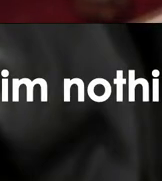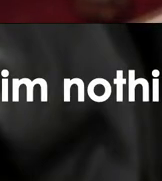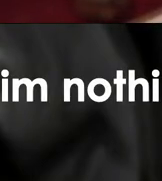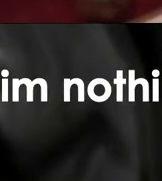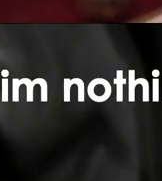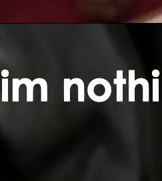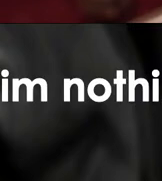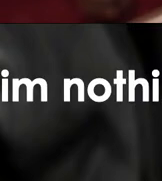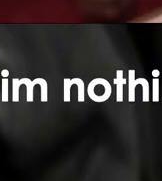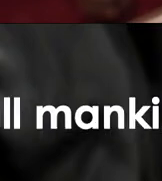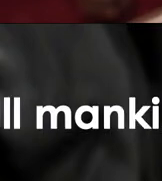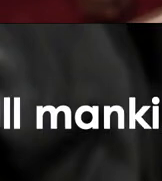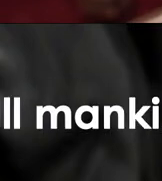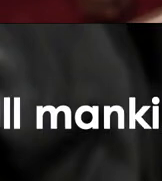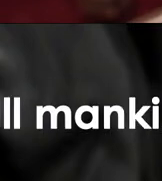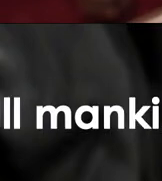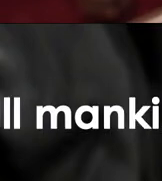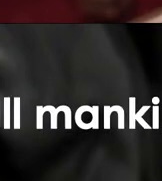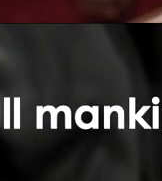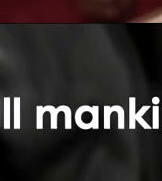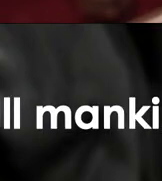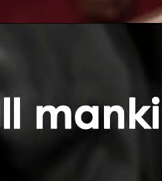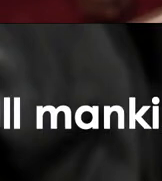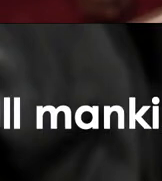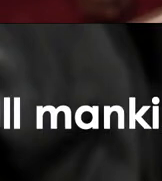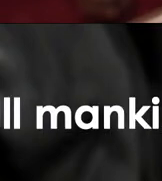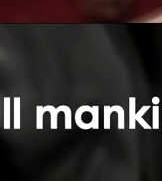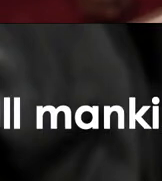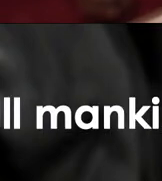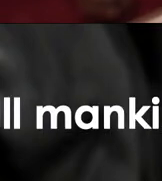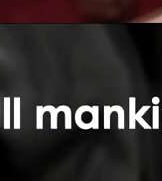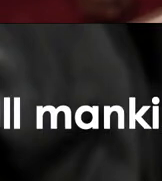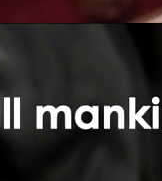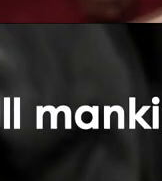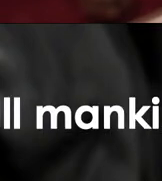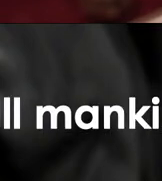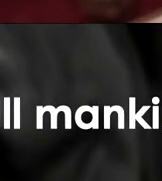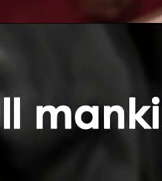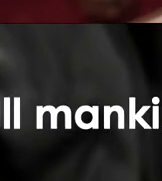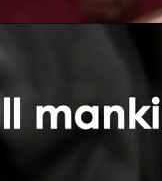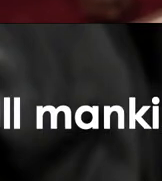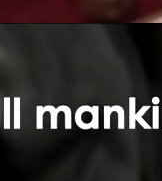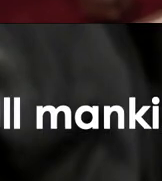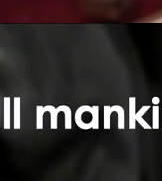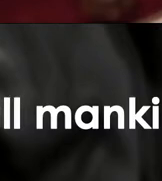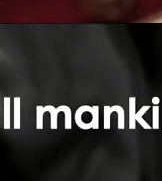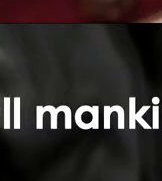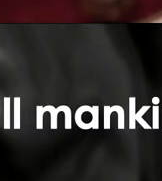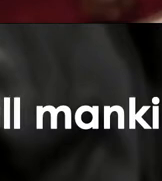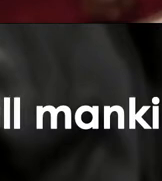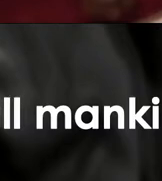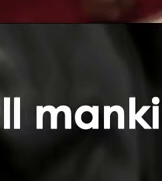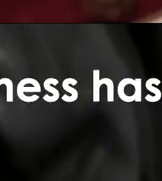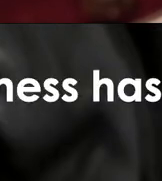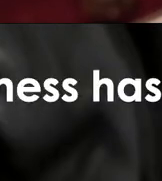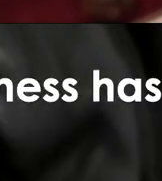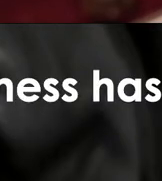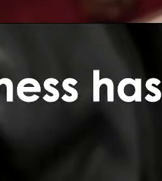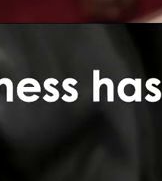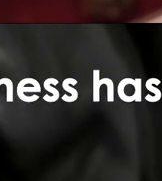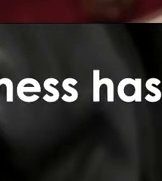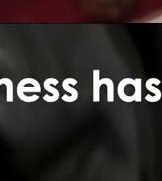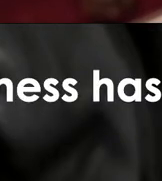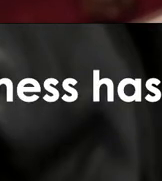made that has been made. Then in this person, in him was what? Life. And that life was the light of all